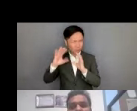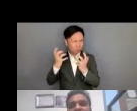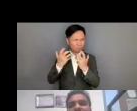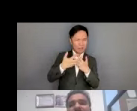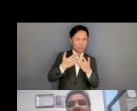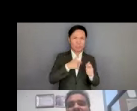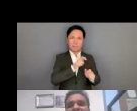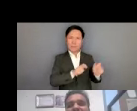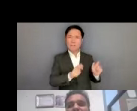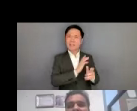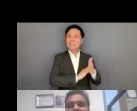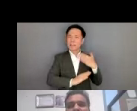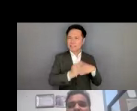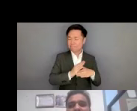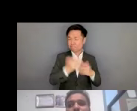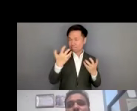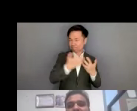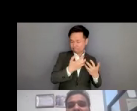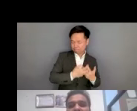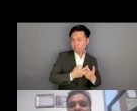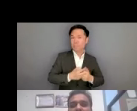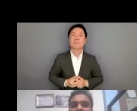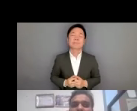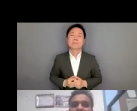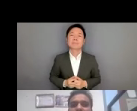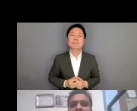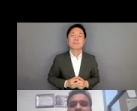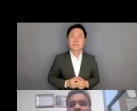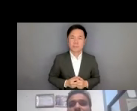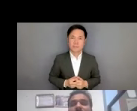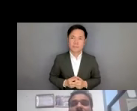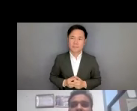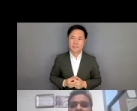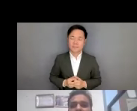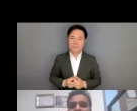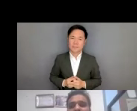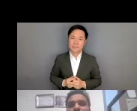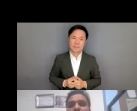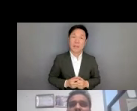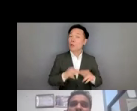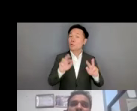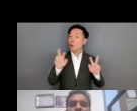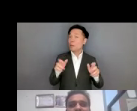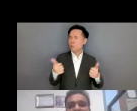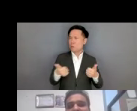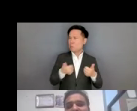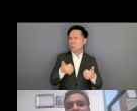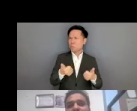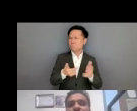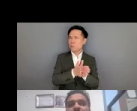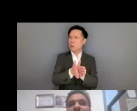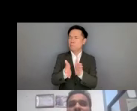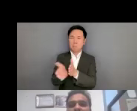So as I'm talking about the good practices of uh, good practices in